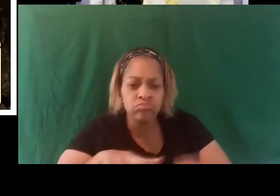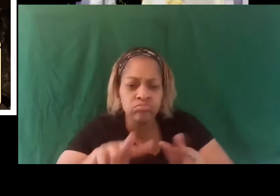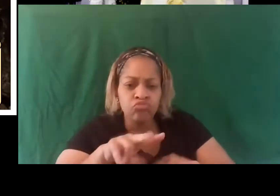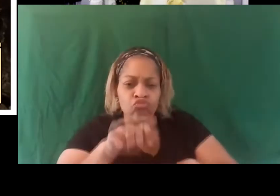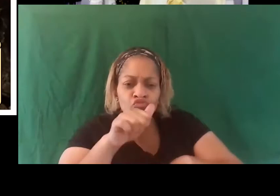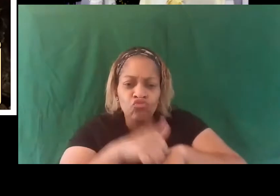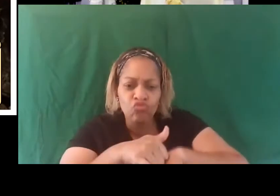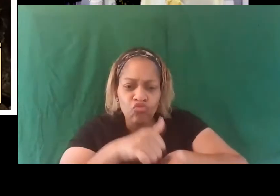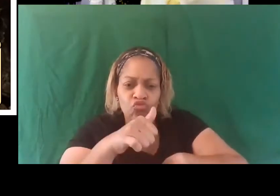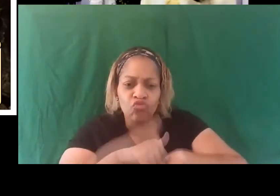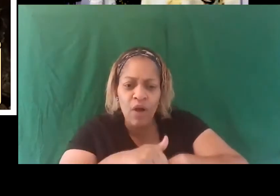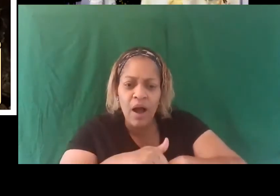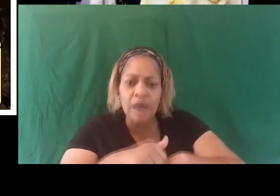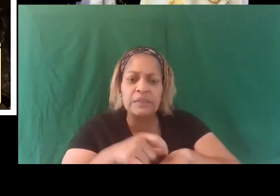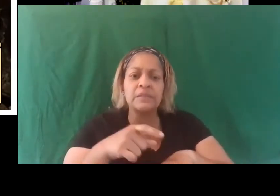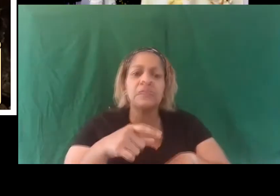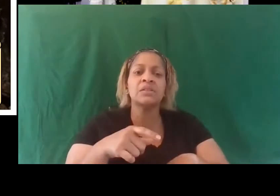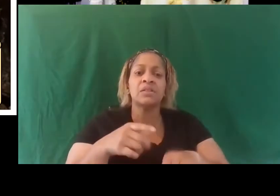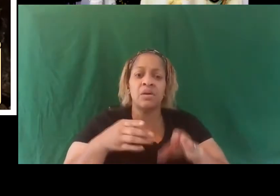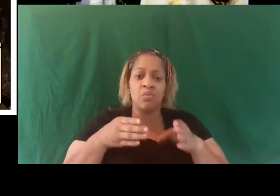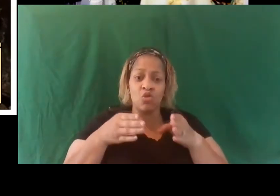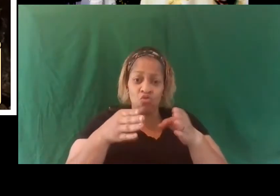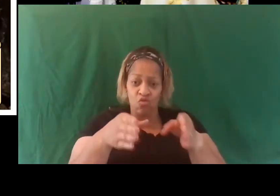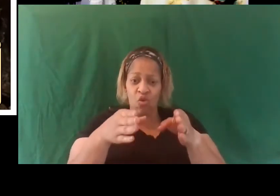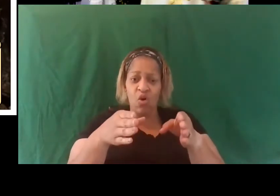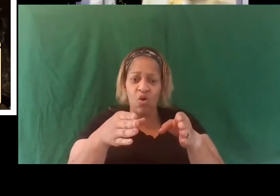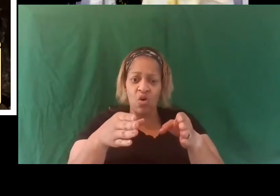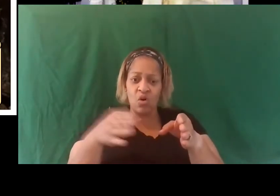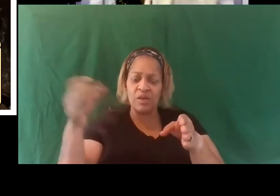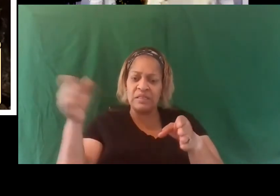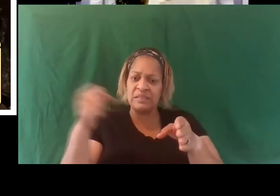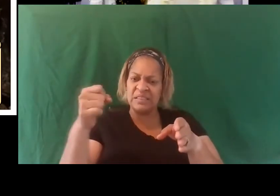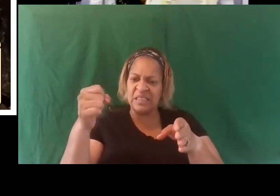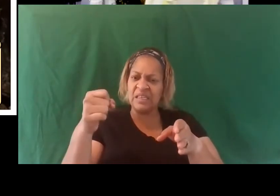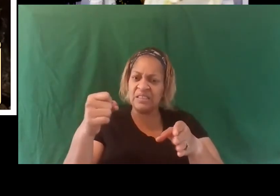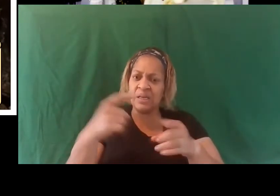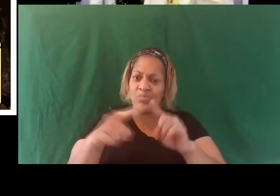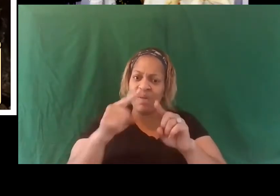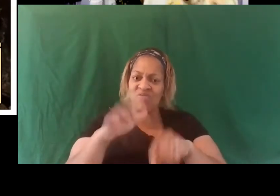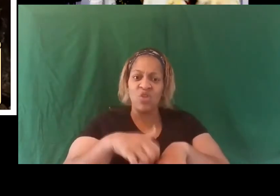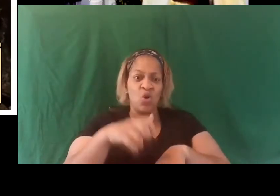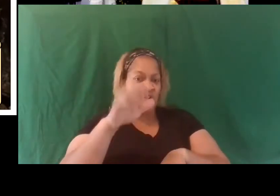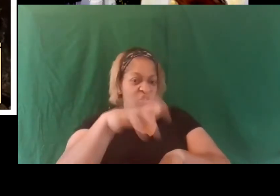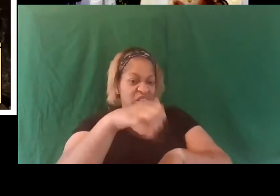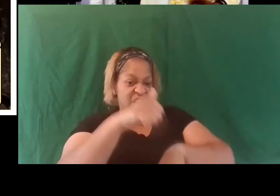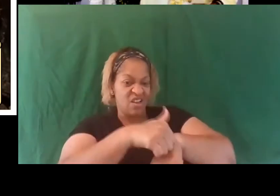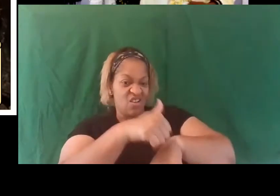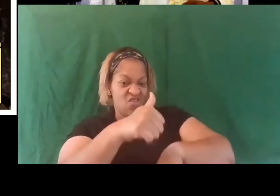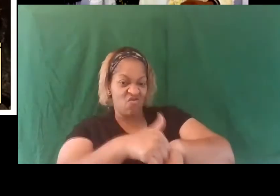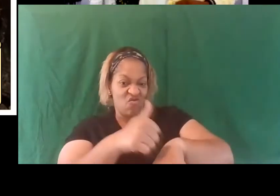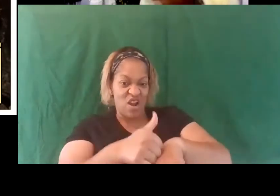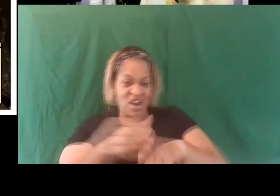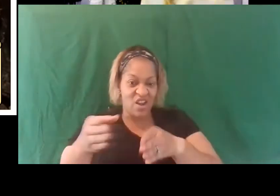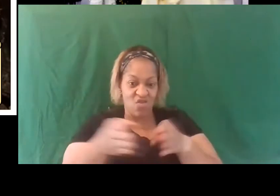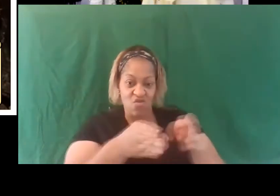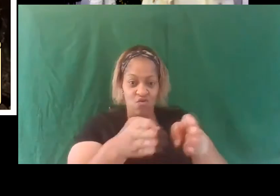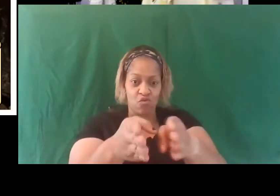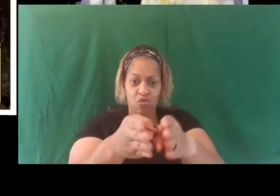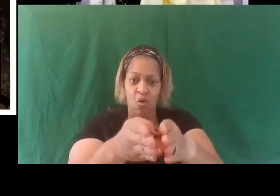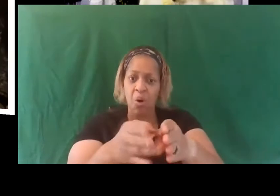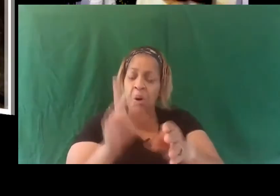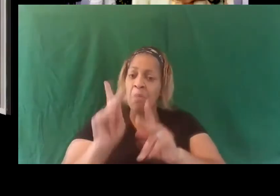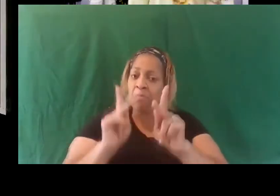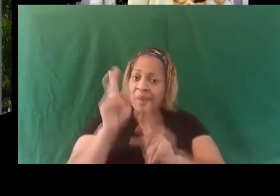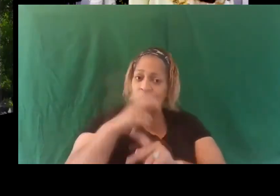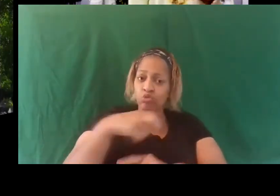but it's a road. Nonetheless, the rocky road is moving someone to a particular location. And there are people